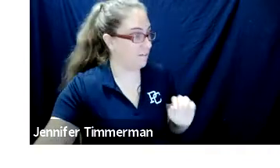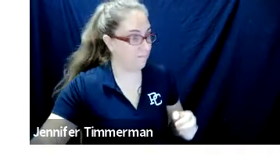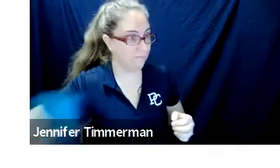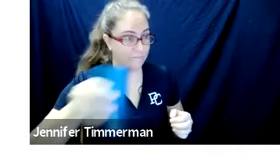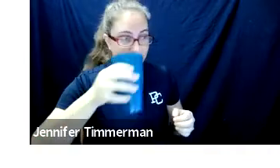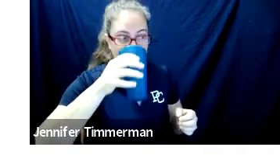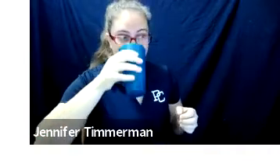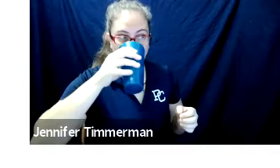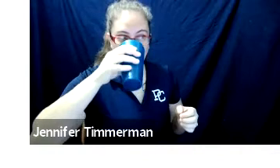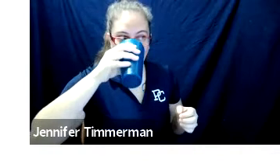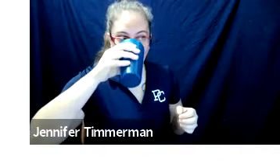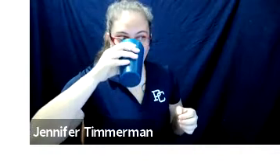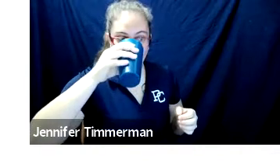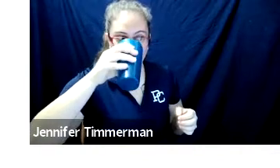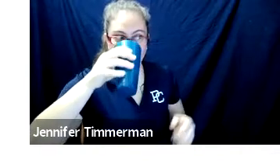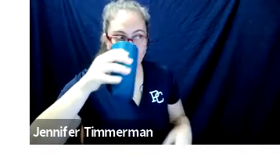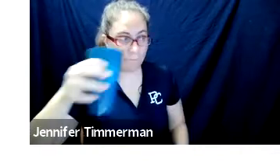far?